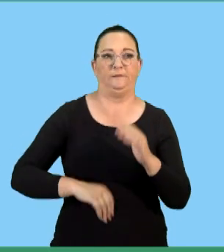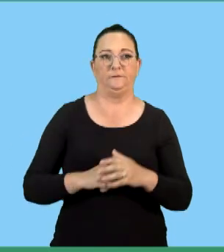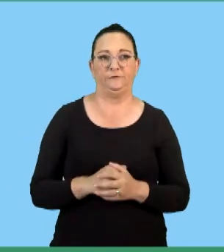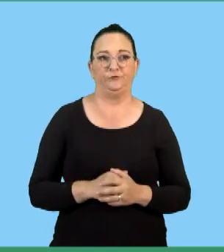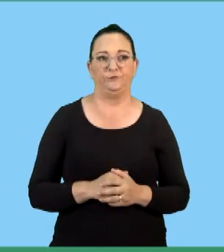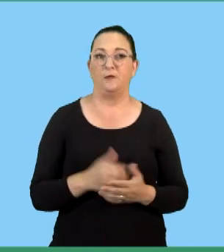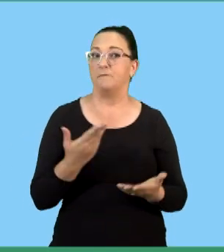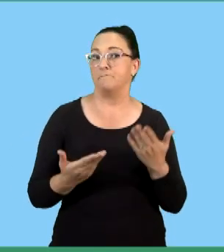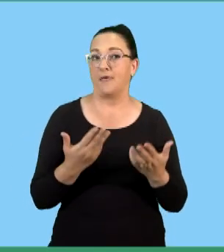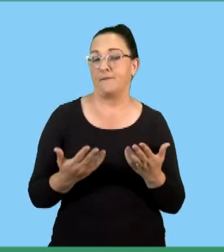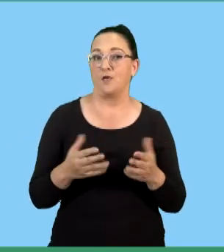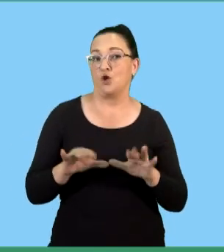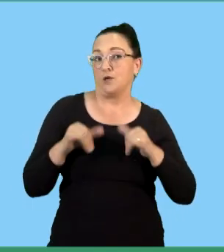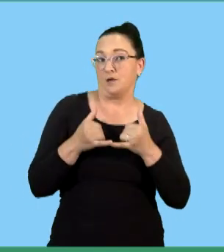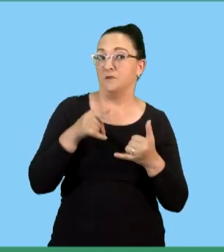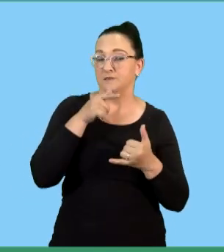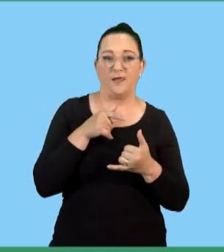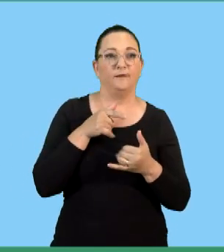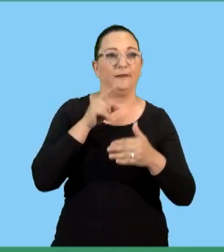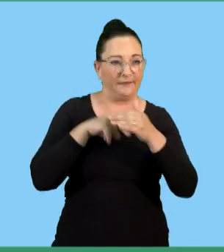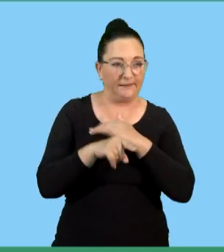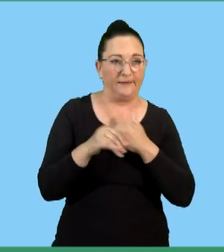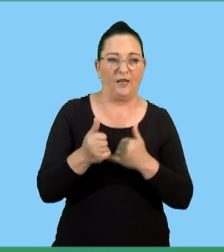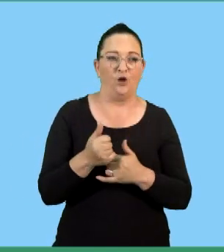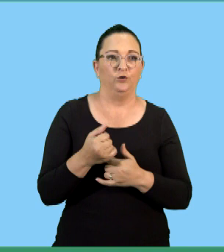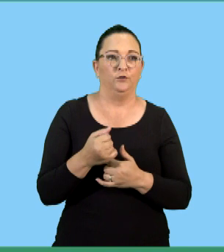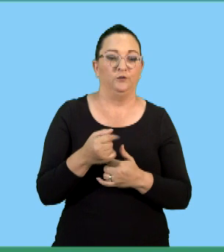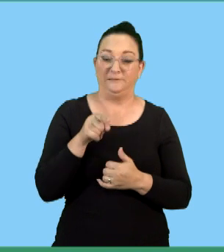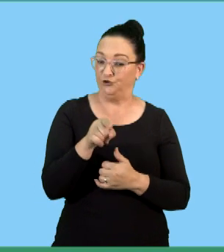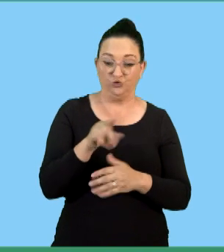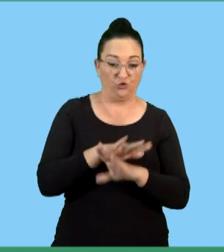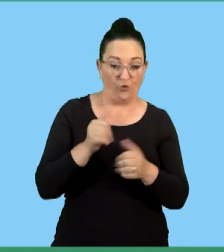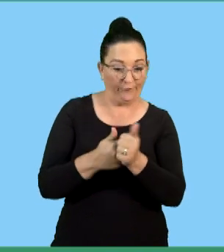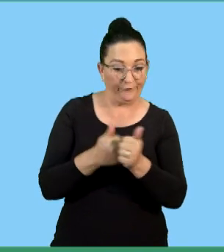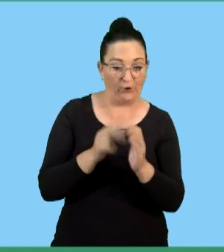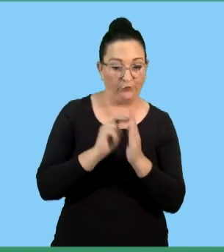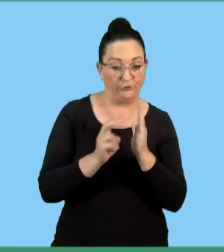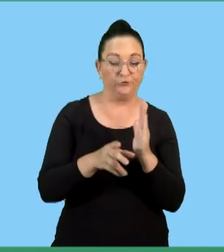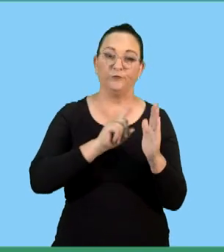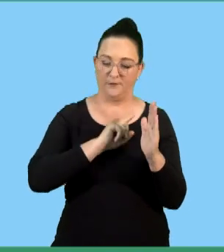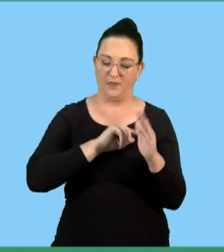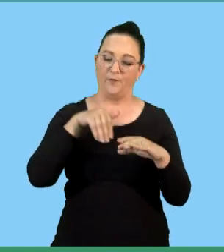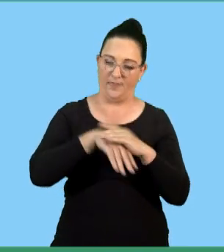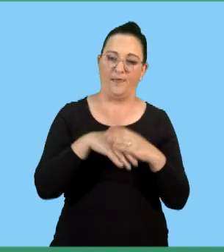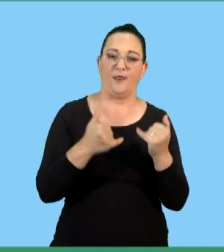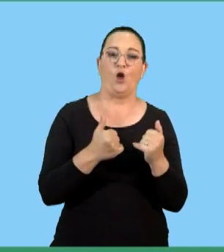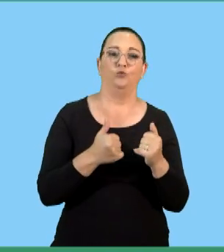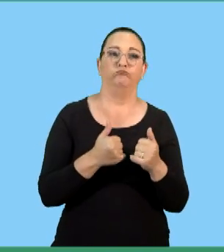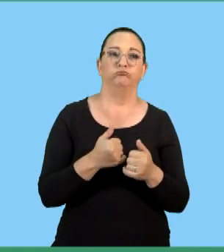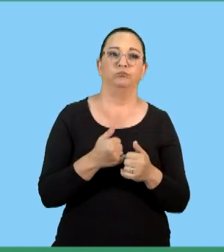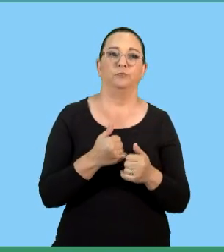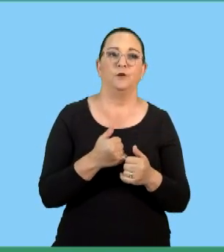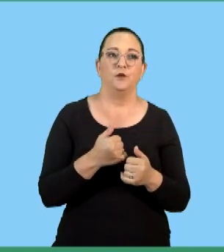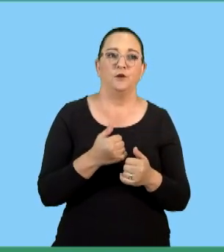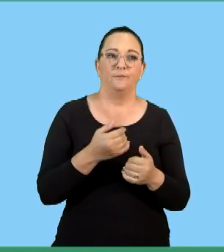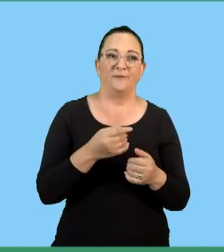be forced to enter a dispute resolution process if they do not comply. Businesses will be fined if